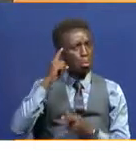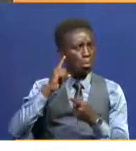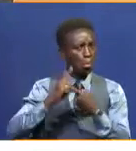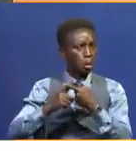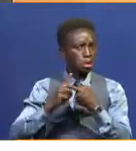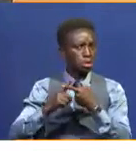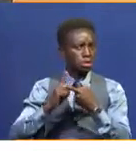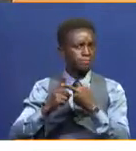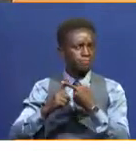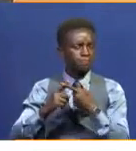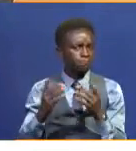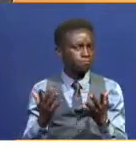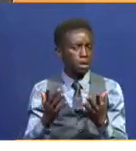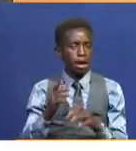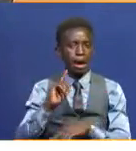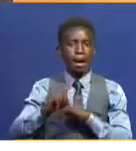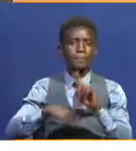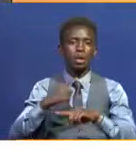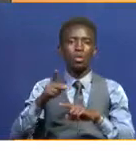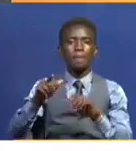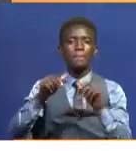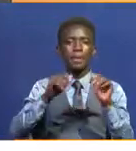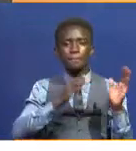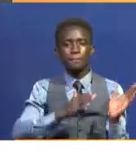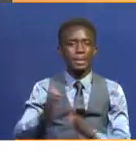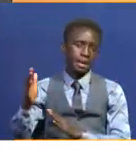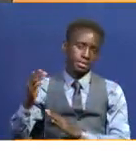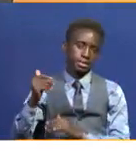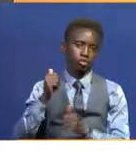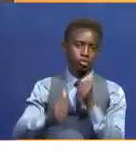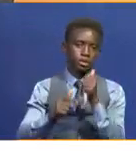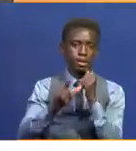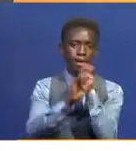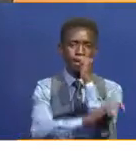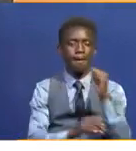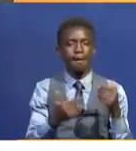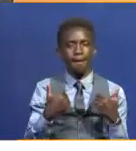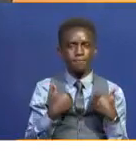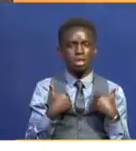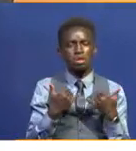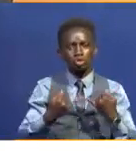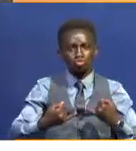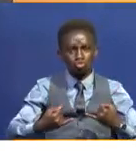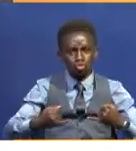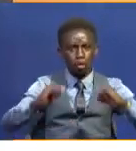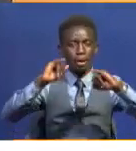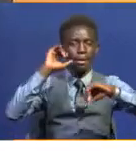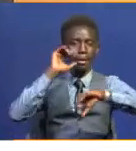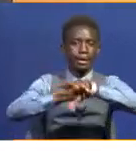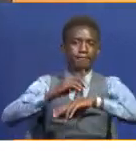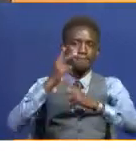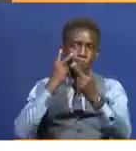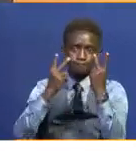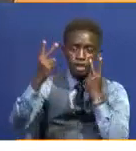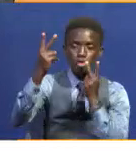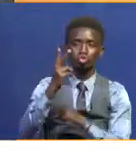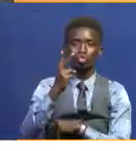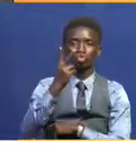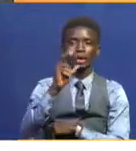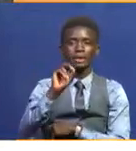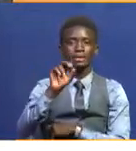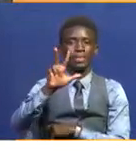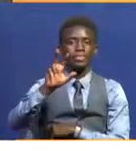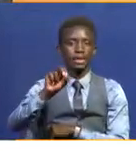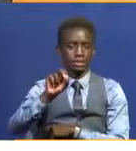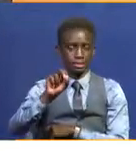plans that the country has had in terms of trying to get to the Vision 2030 status of